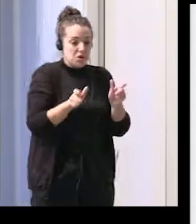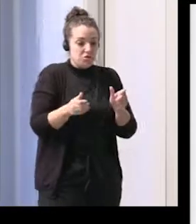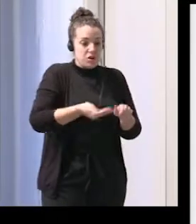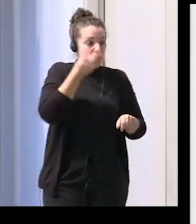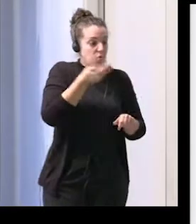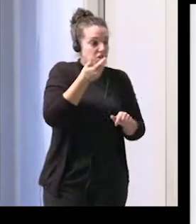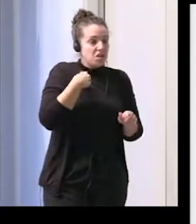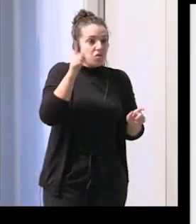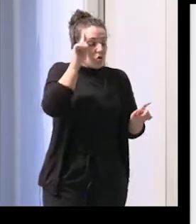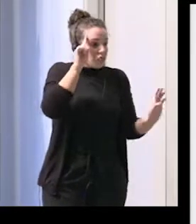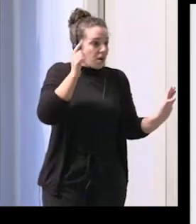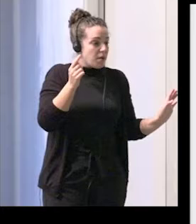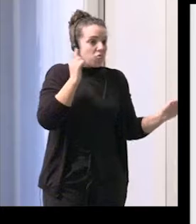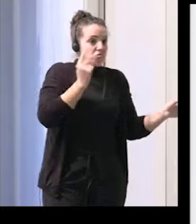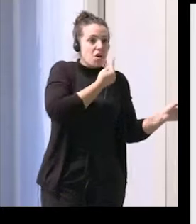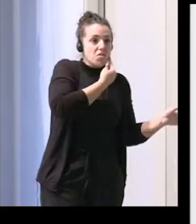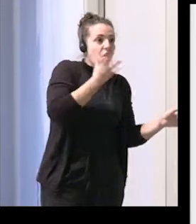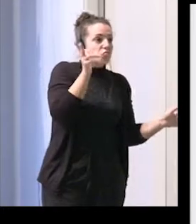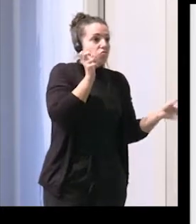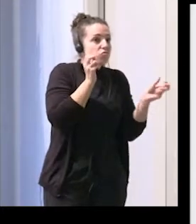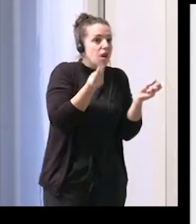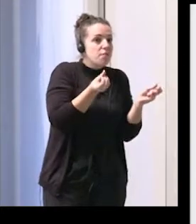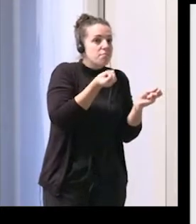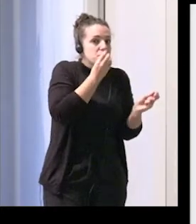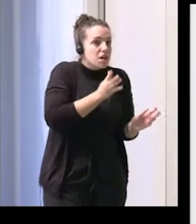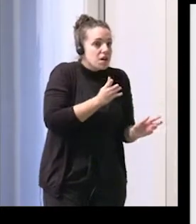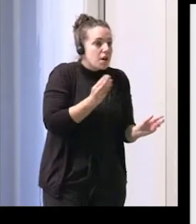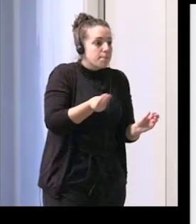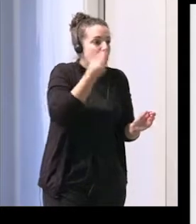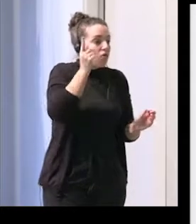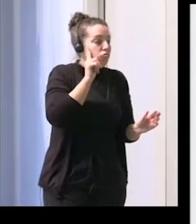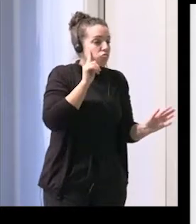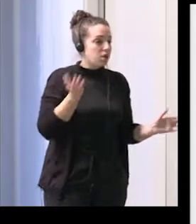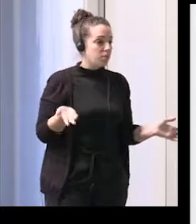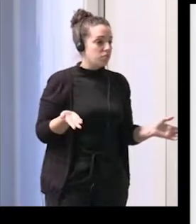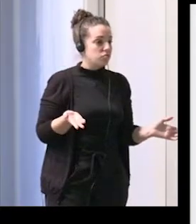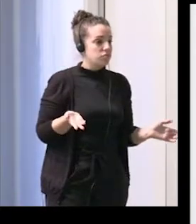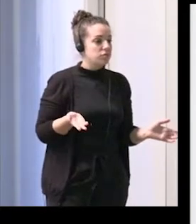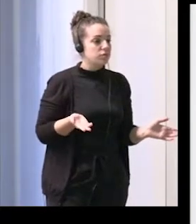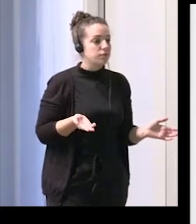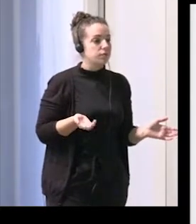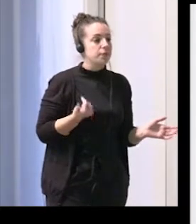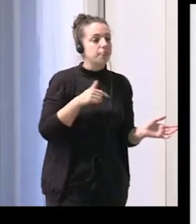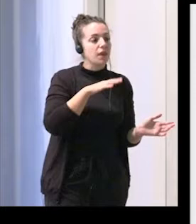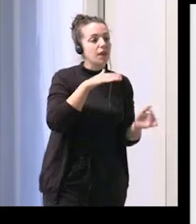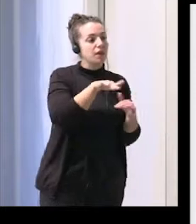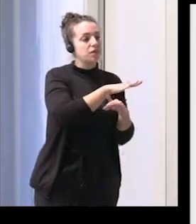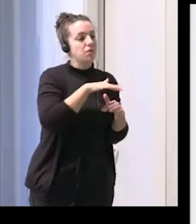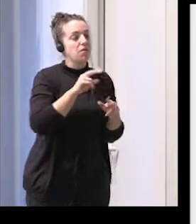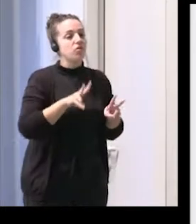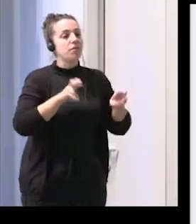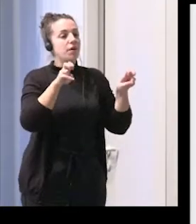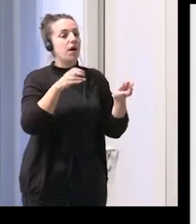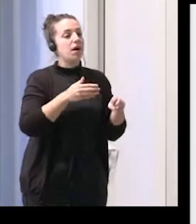listening to one voice in one place in space, because our auditory system is so